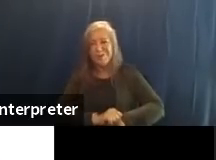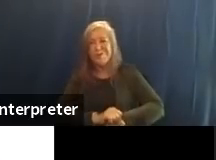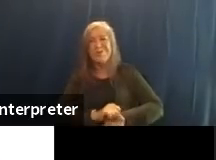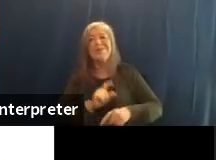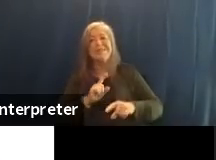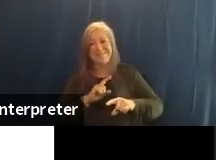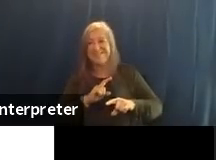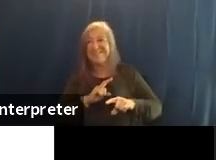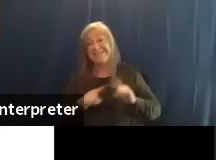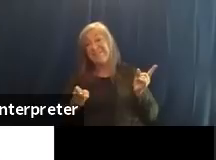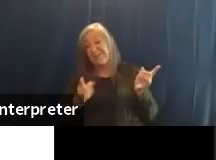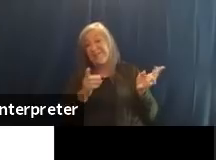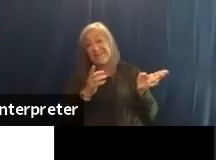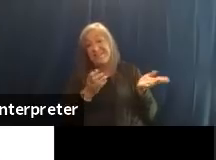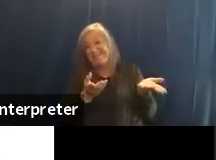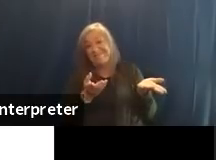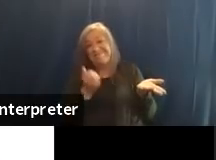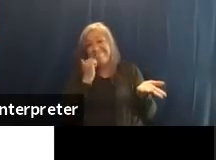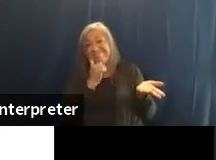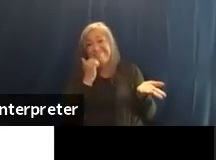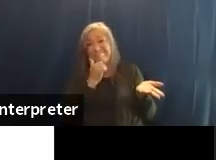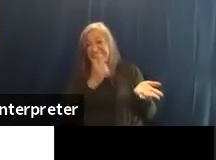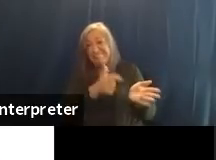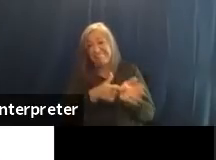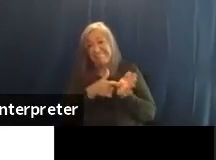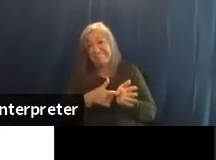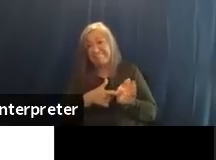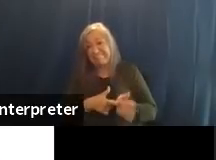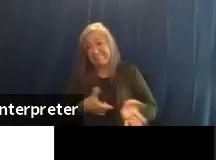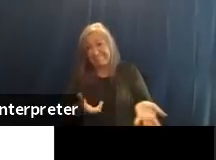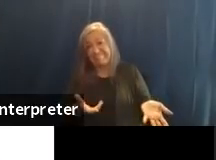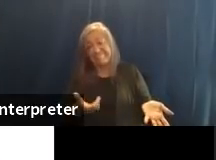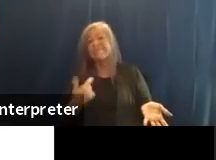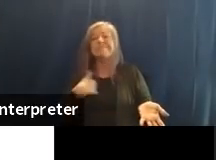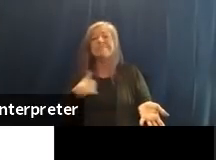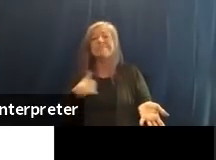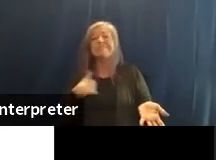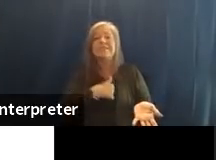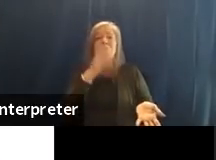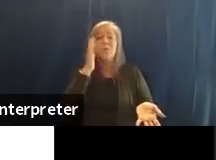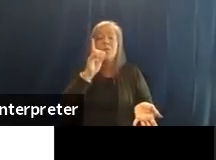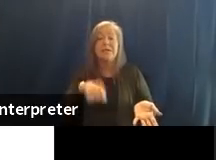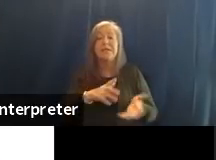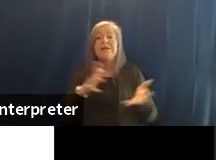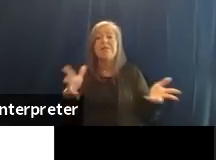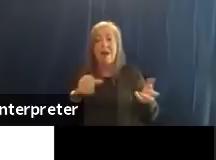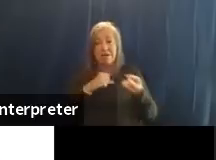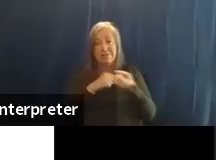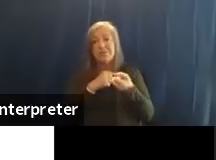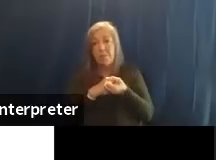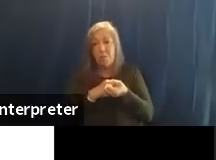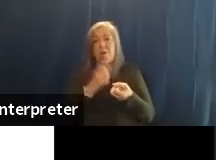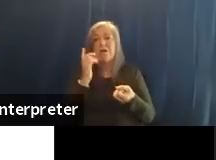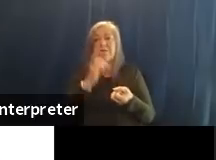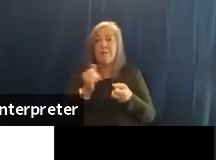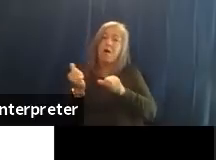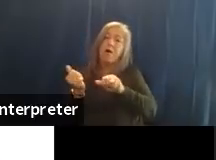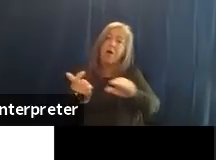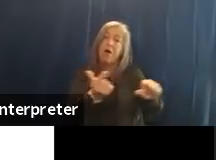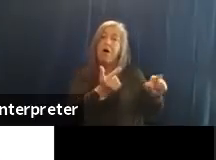going to be providing a lot of information and assistance so that we can eventually achieve success doing